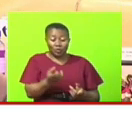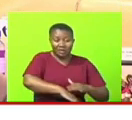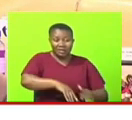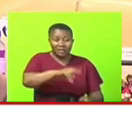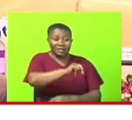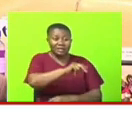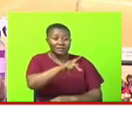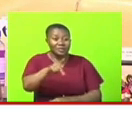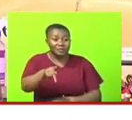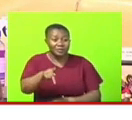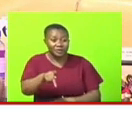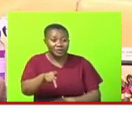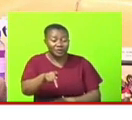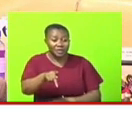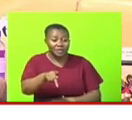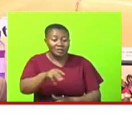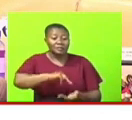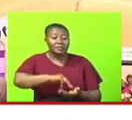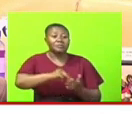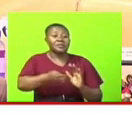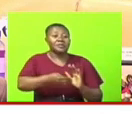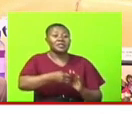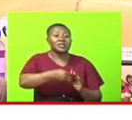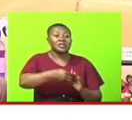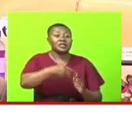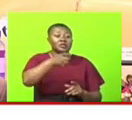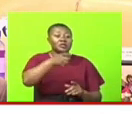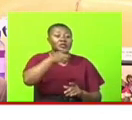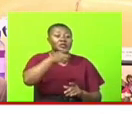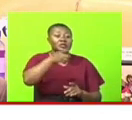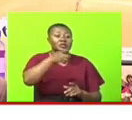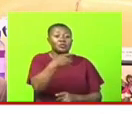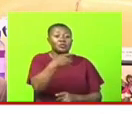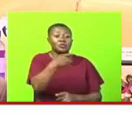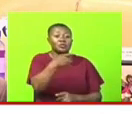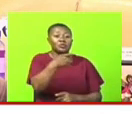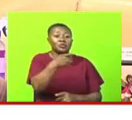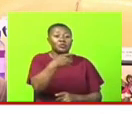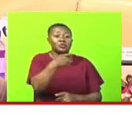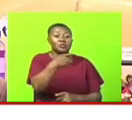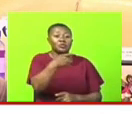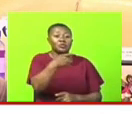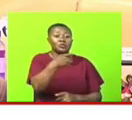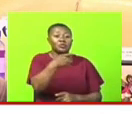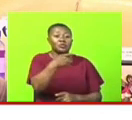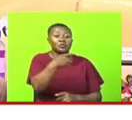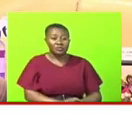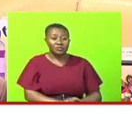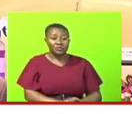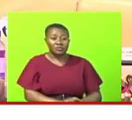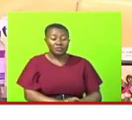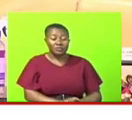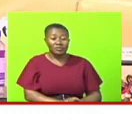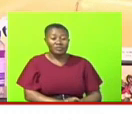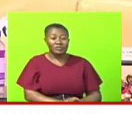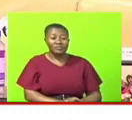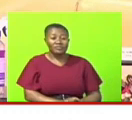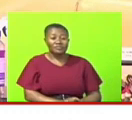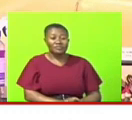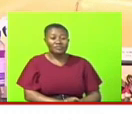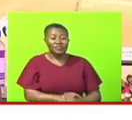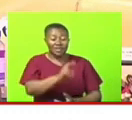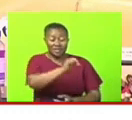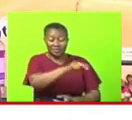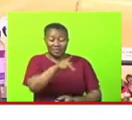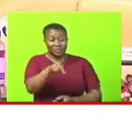technically speaking, he doesn't have a party vehicle as such. But they have voted for him as second